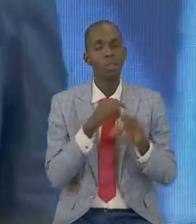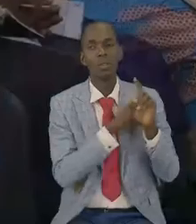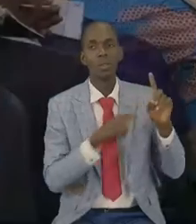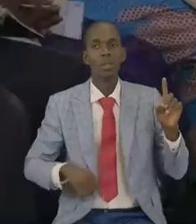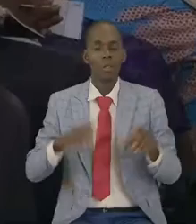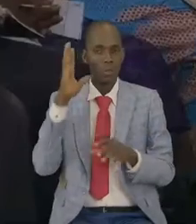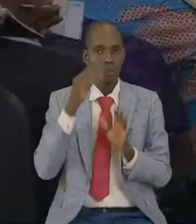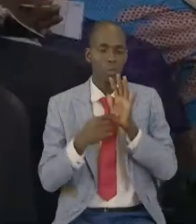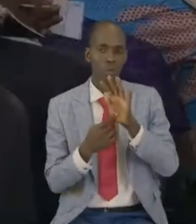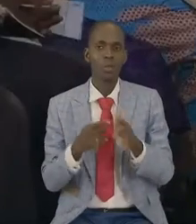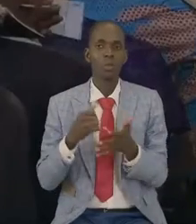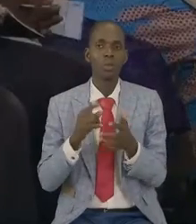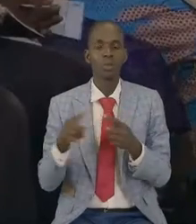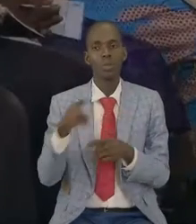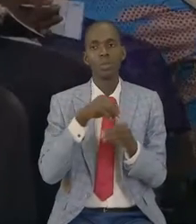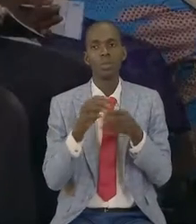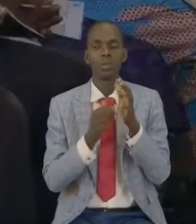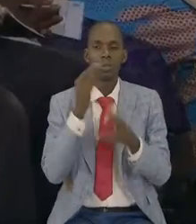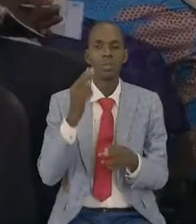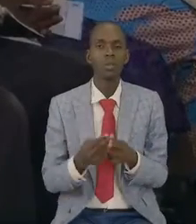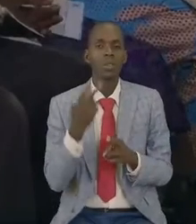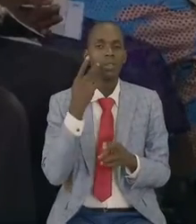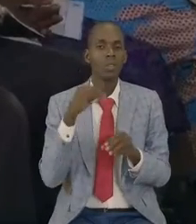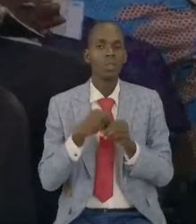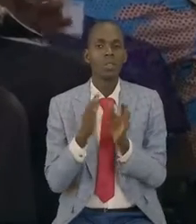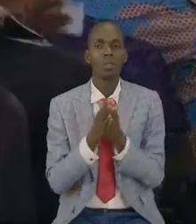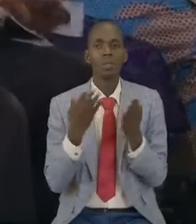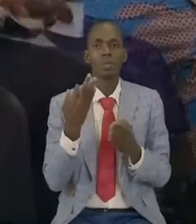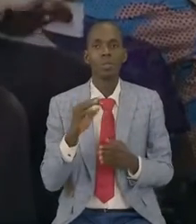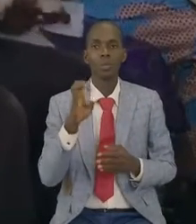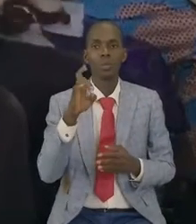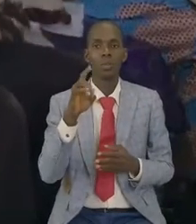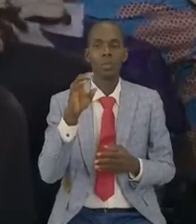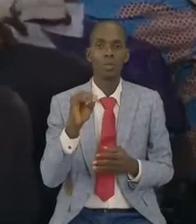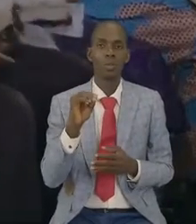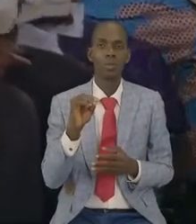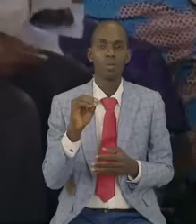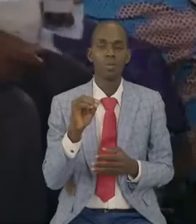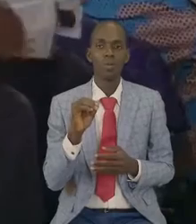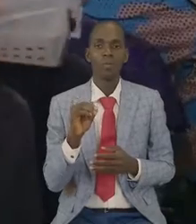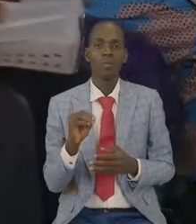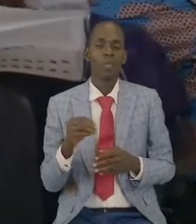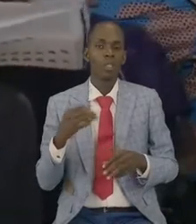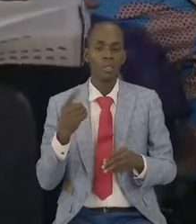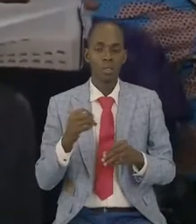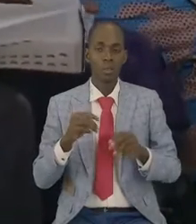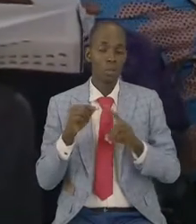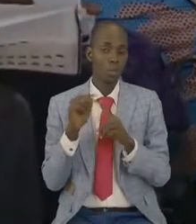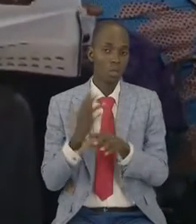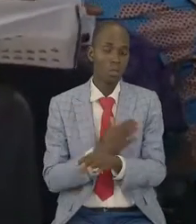you. We're looking at Exodus, the multitudes murmuring